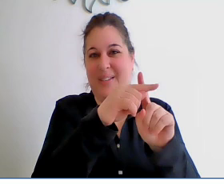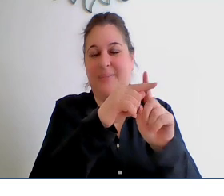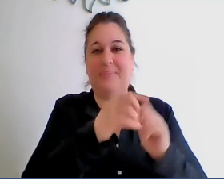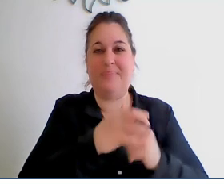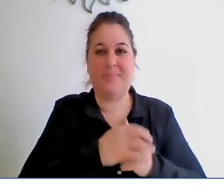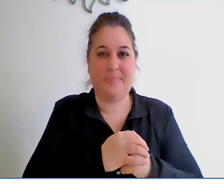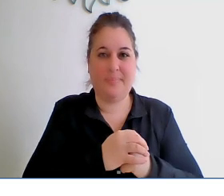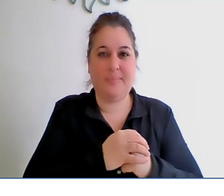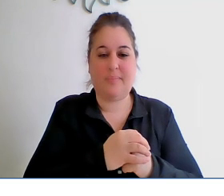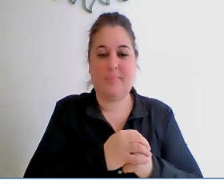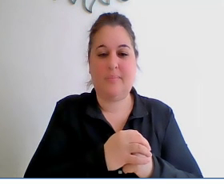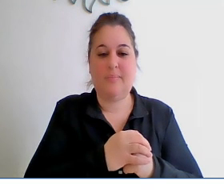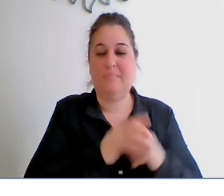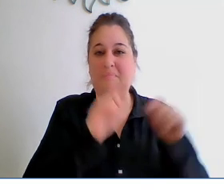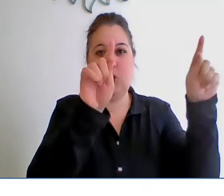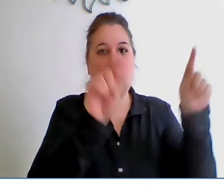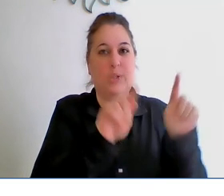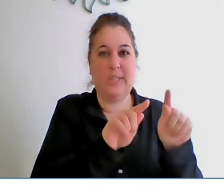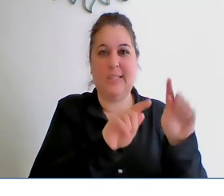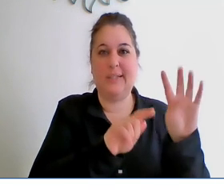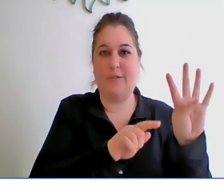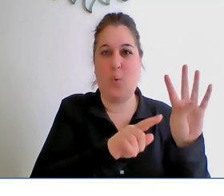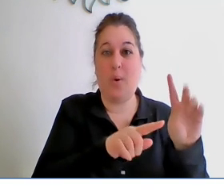numbers and then solve.